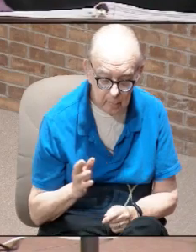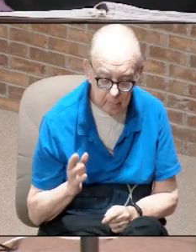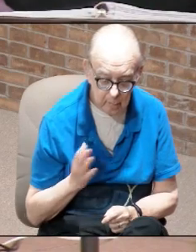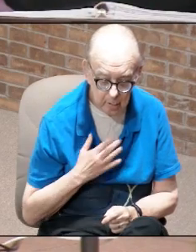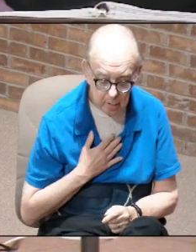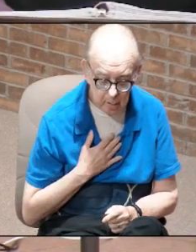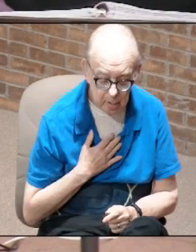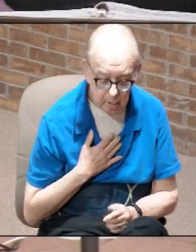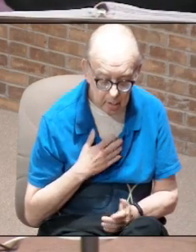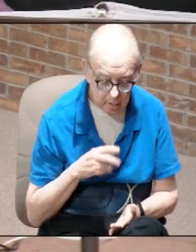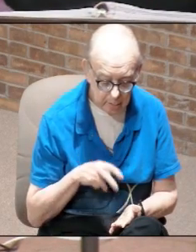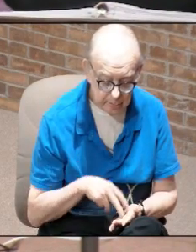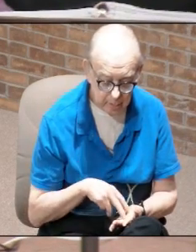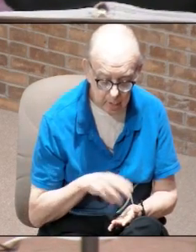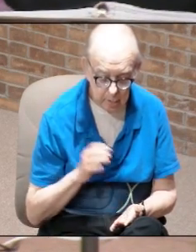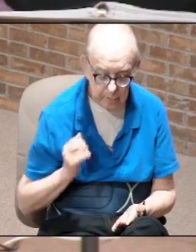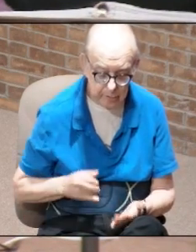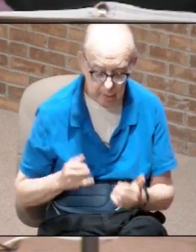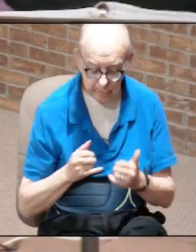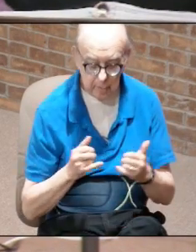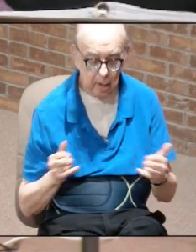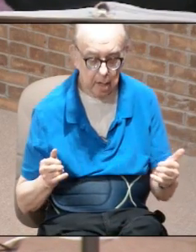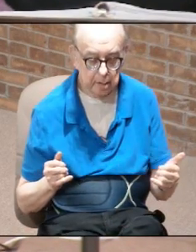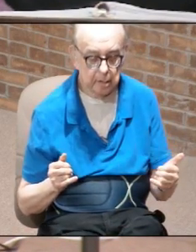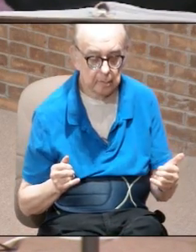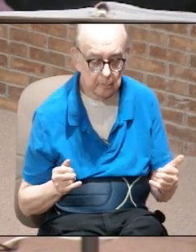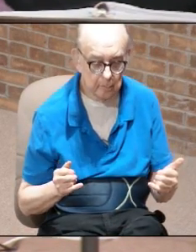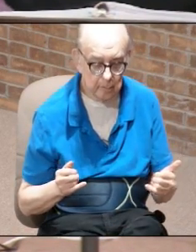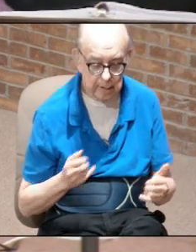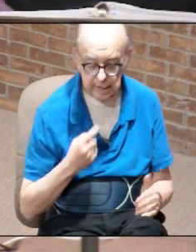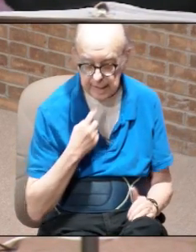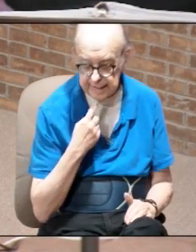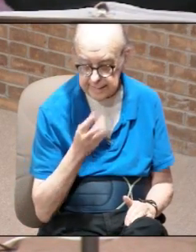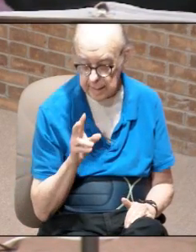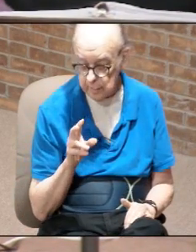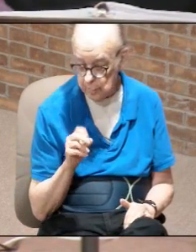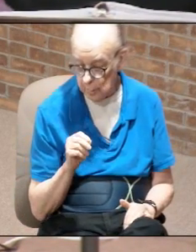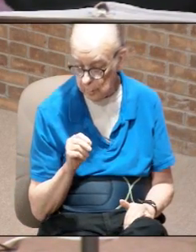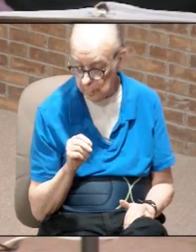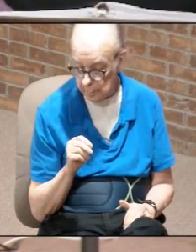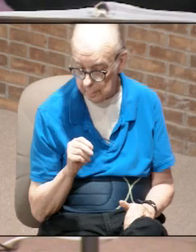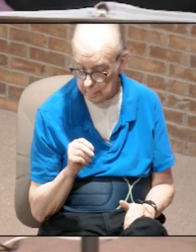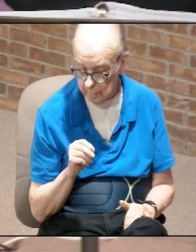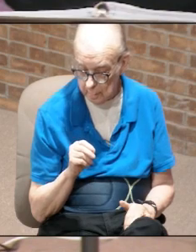I going to stand back on the other side of the line and say no?